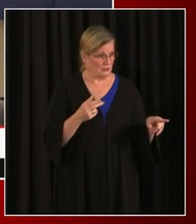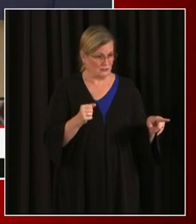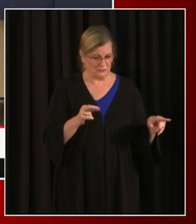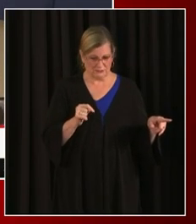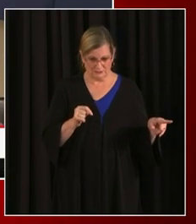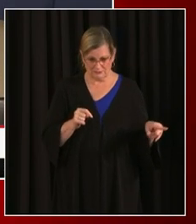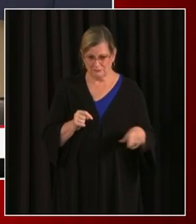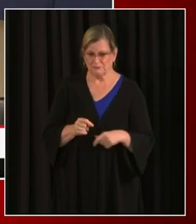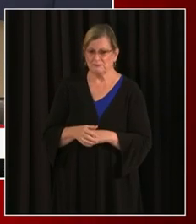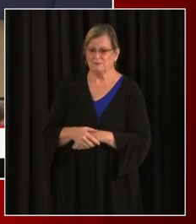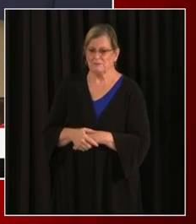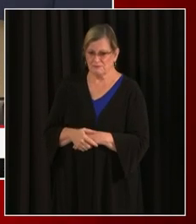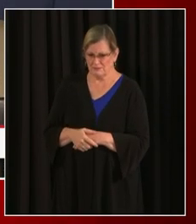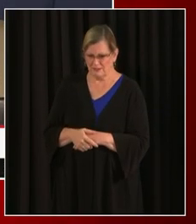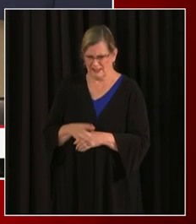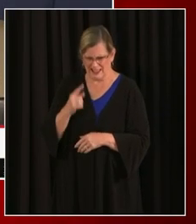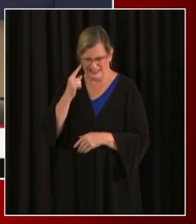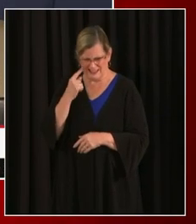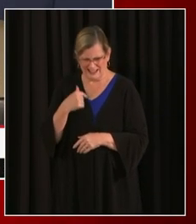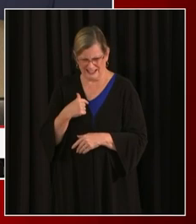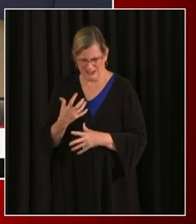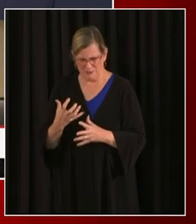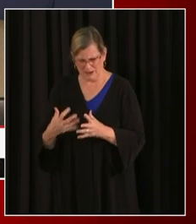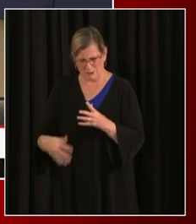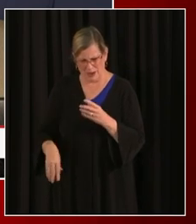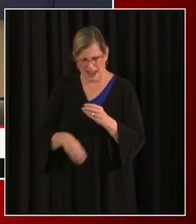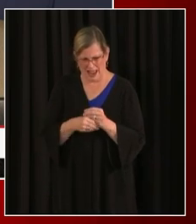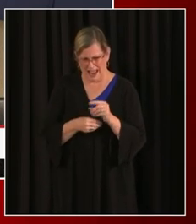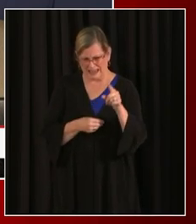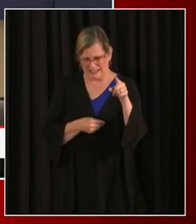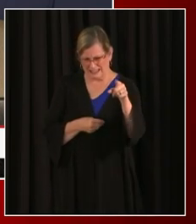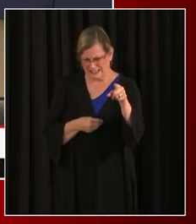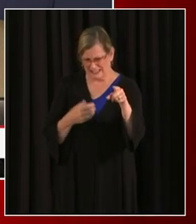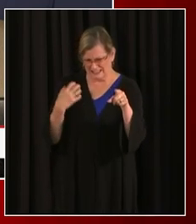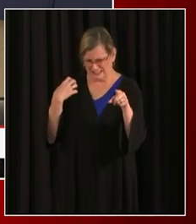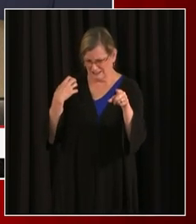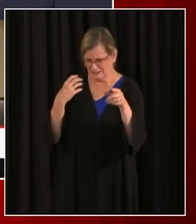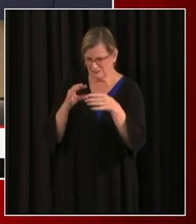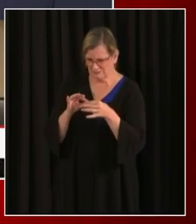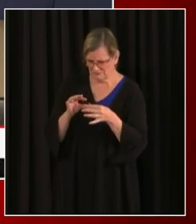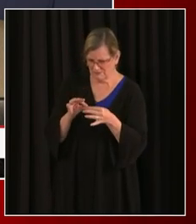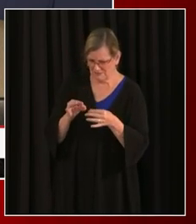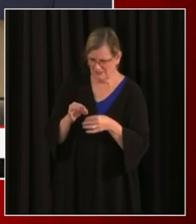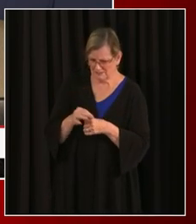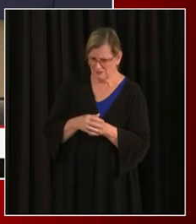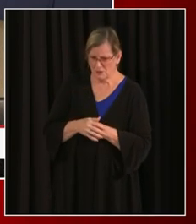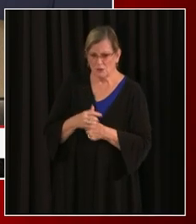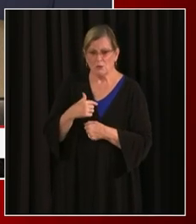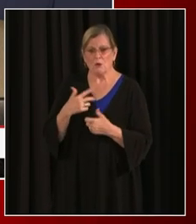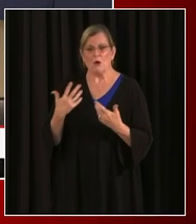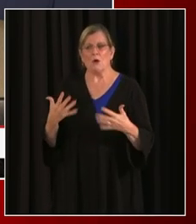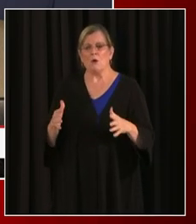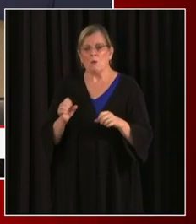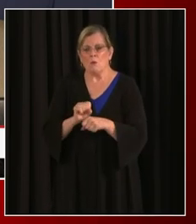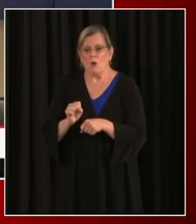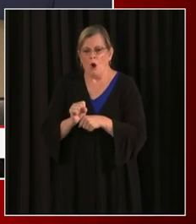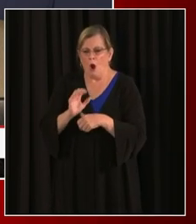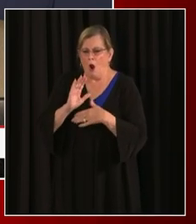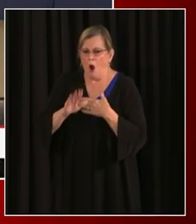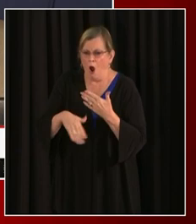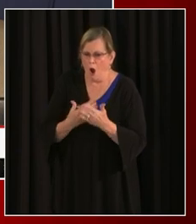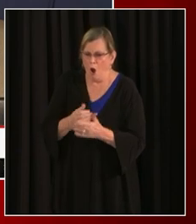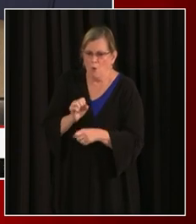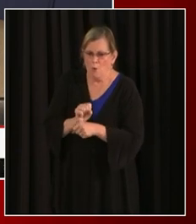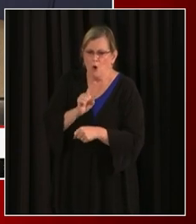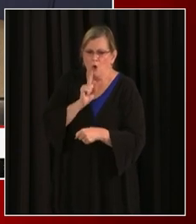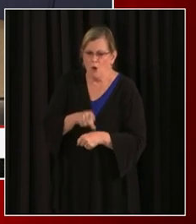I have actually nothing else to add on to what the Please. Chancellor had, except HVAC. to say that we're working on all the work orders, not just the HVAC, but all the